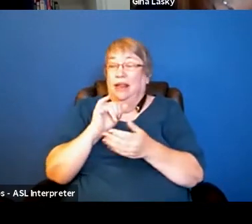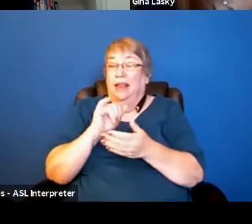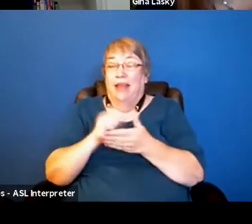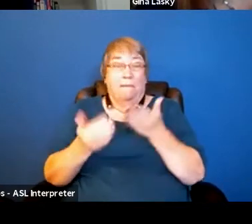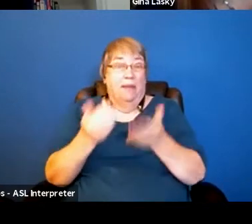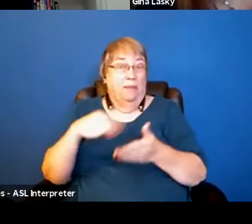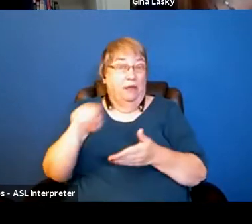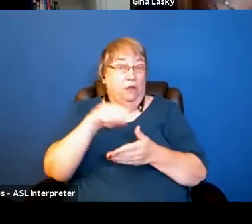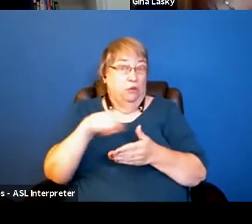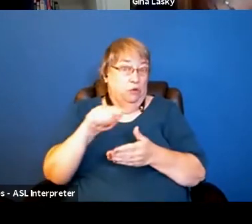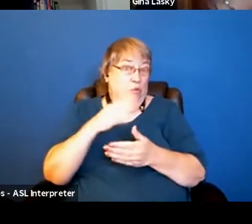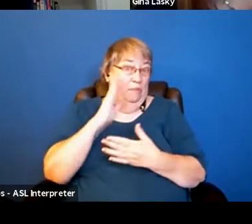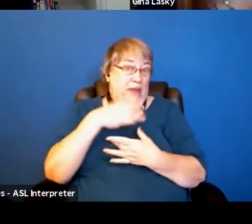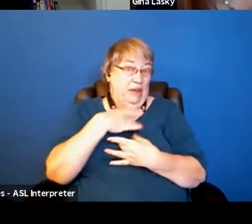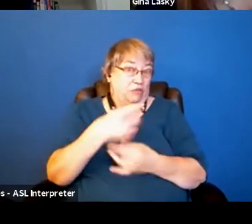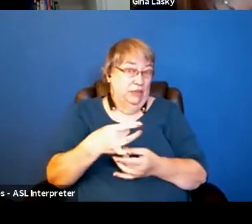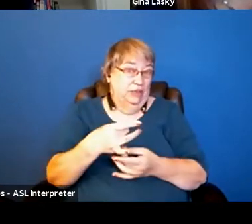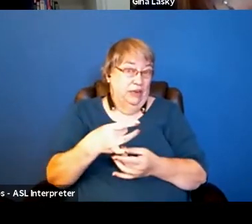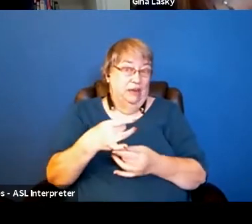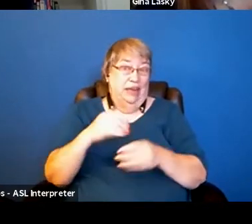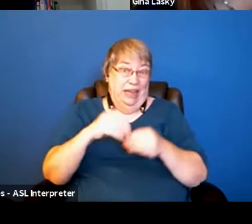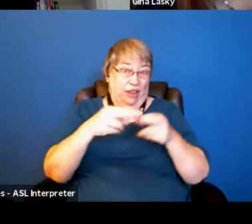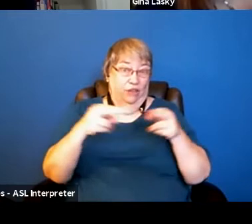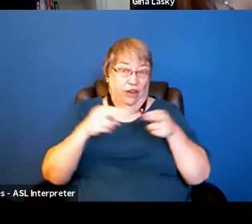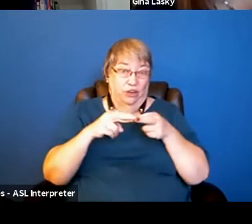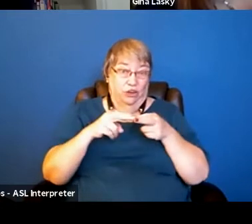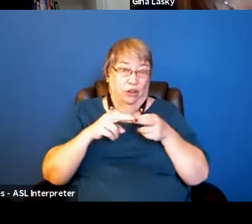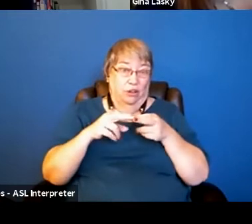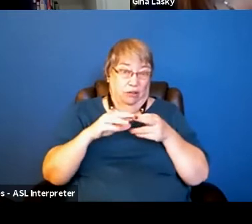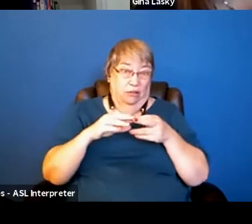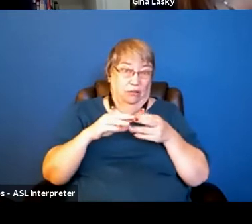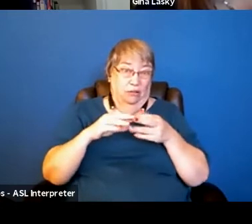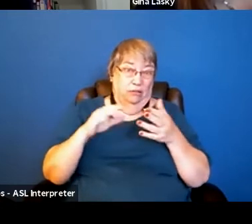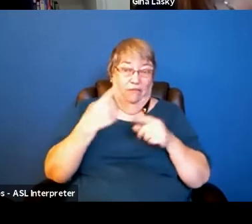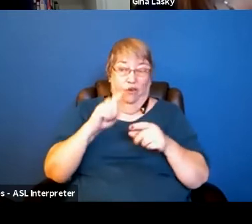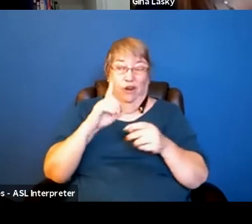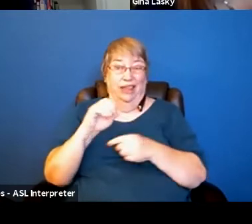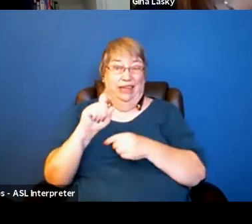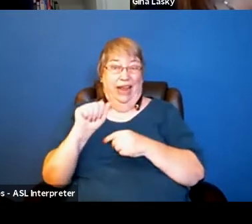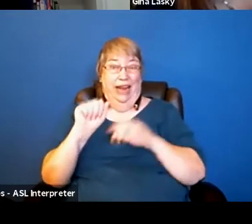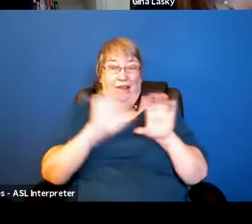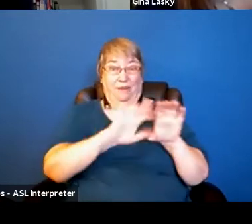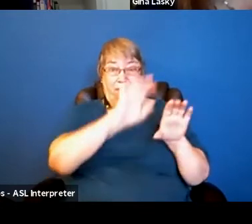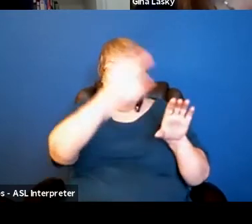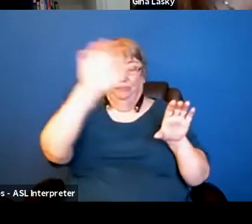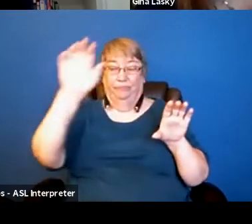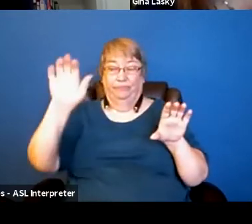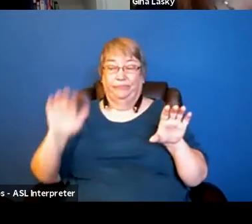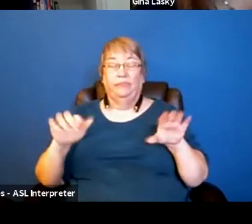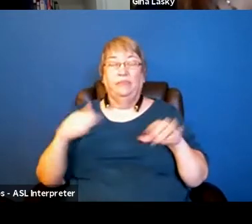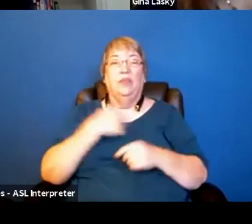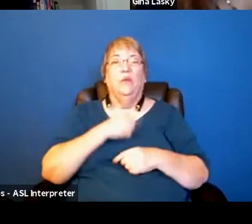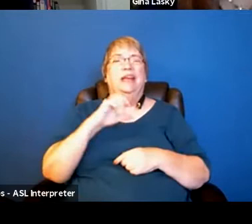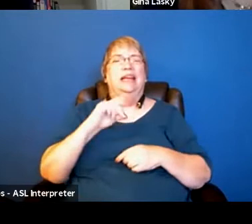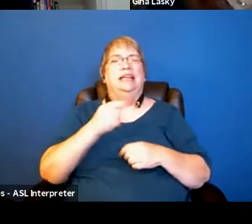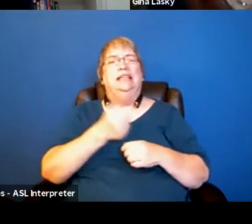you if you're interested in sort of the regional aspect on these data and these issues. We took a number of key indicators